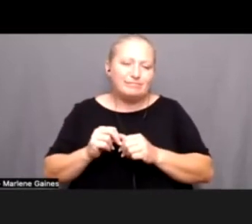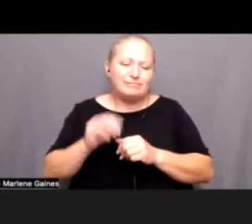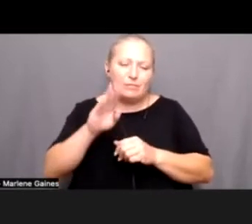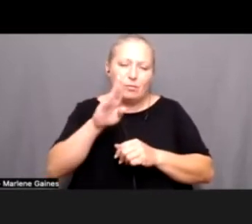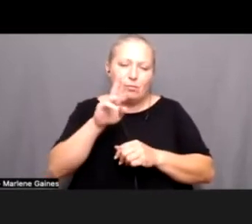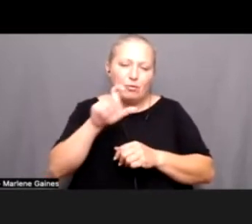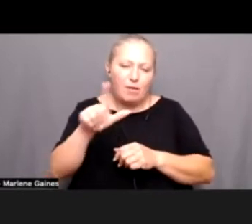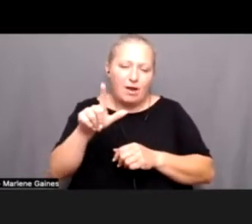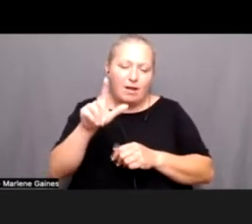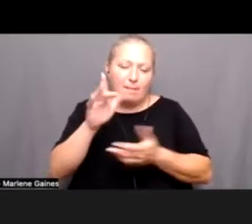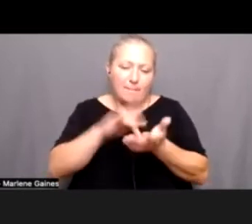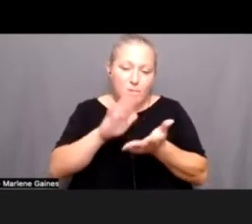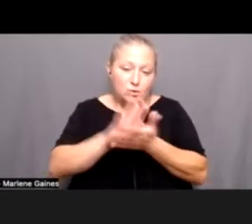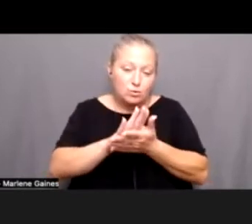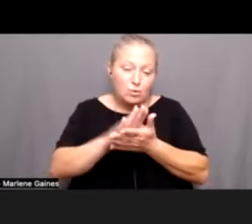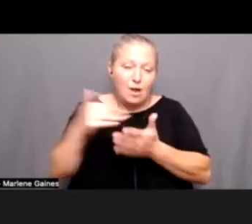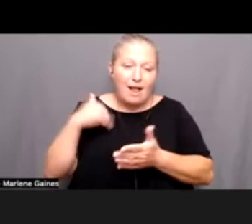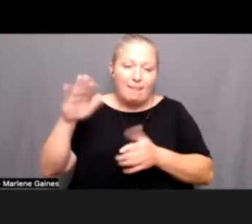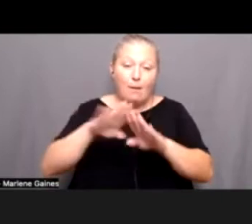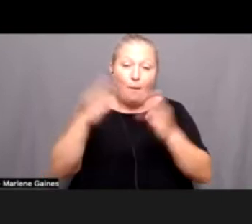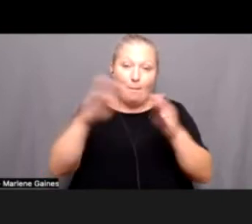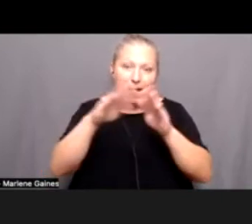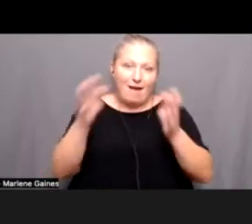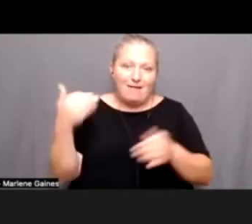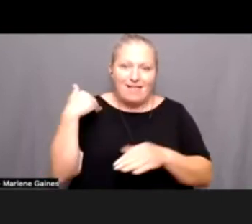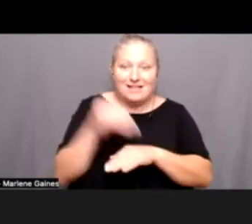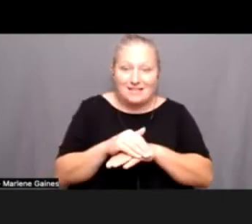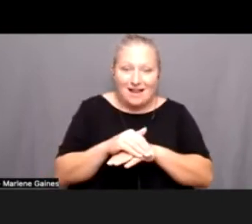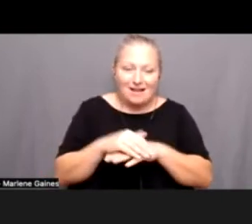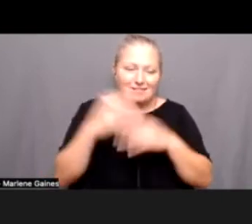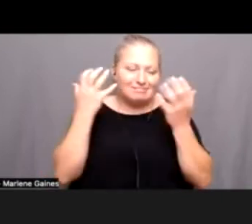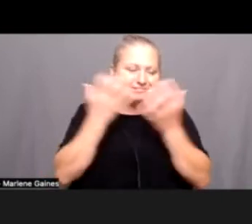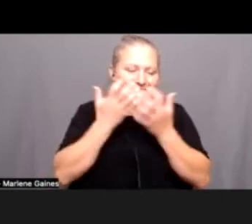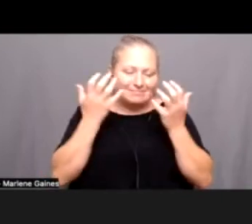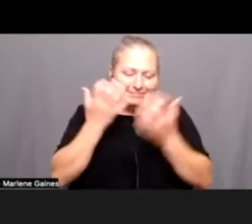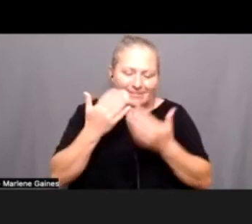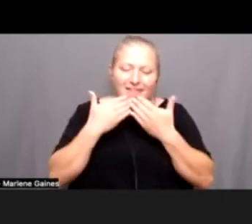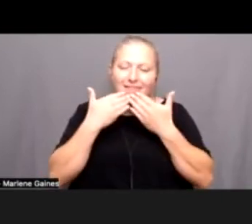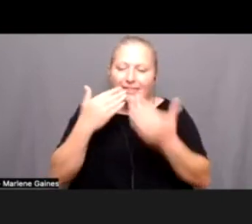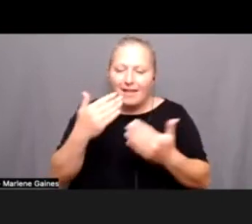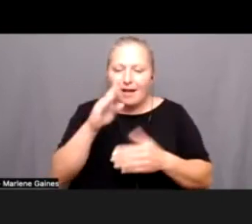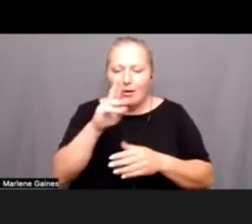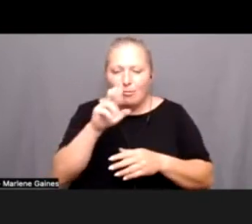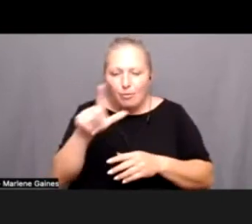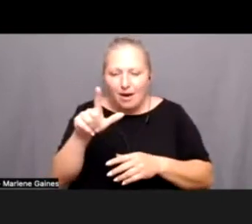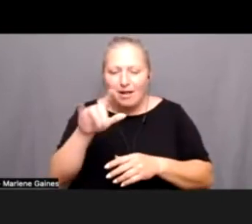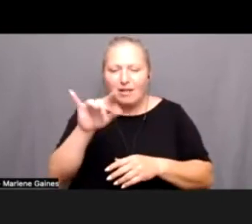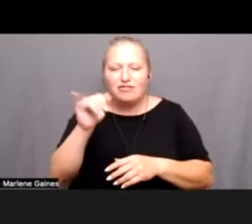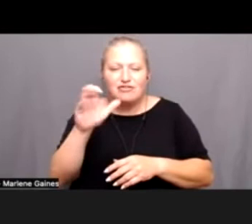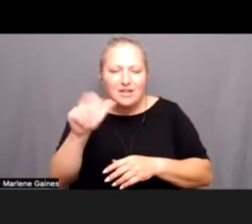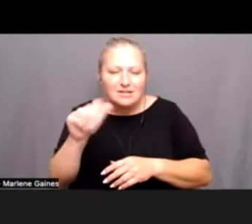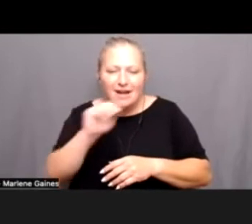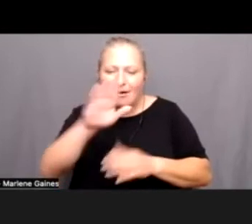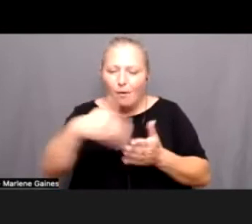Burrell Middle School had their open house last night, and it was fantastic. I want to thank Burrell, Jessica, and all of